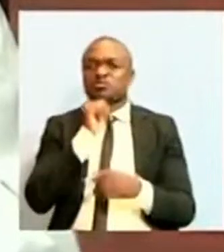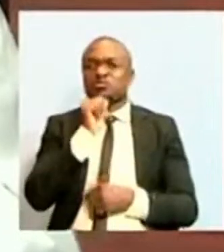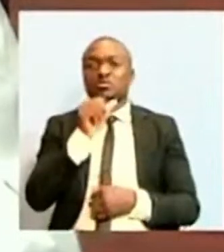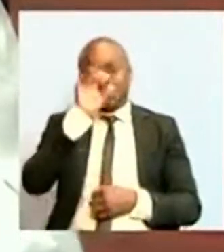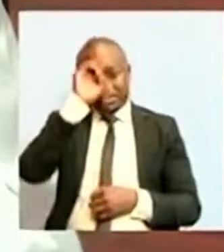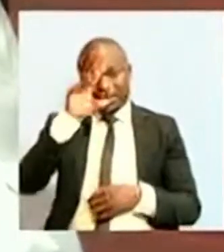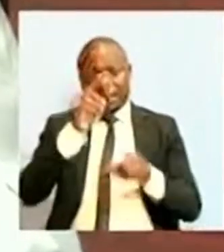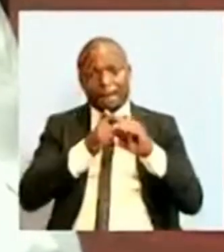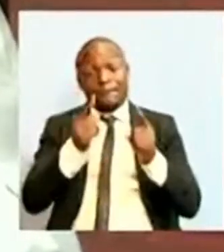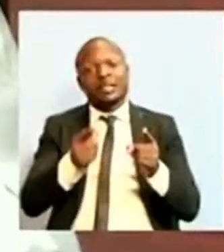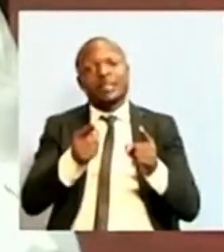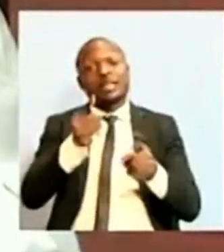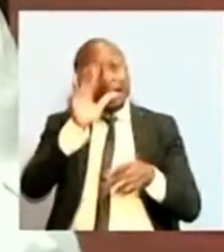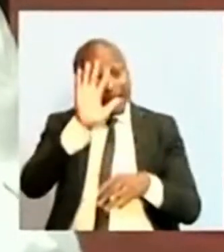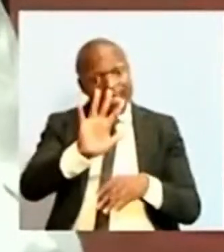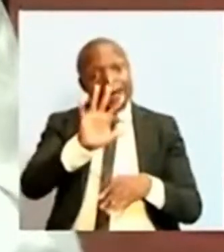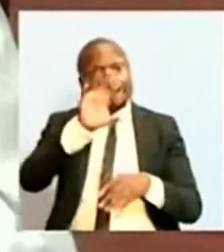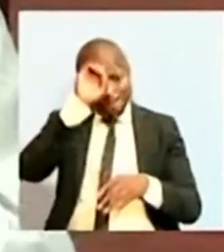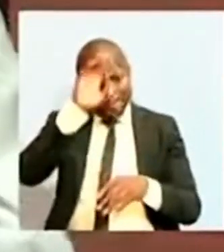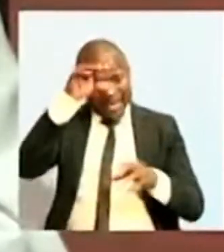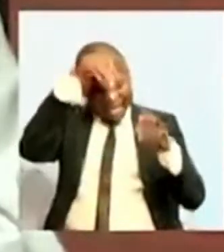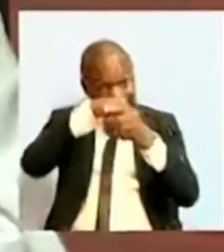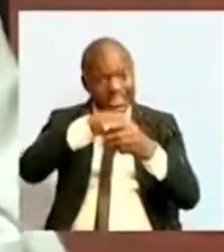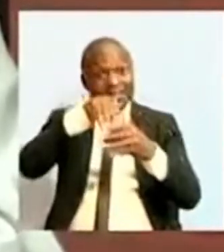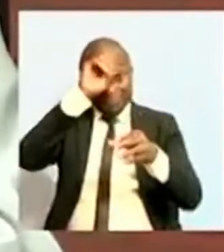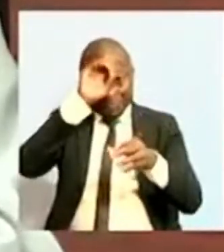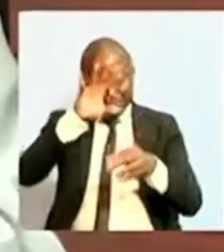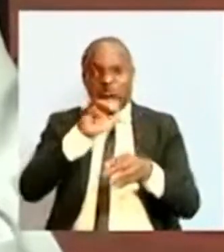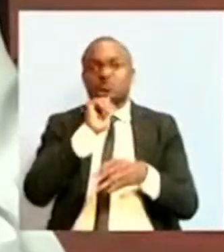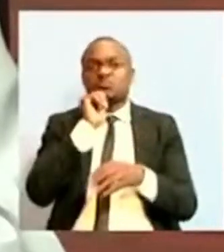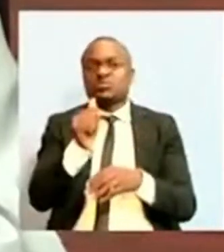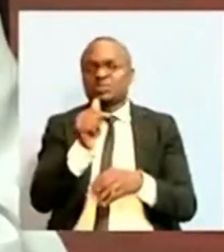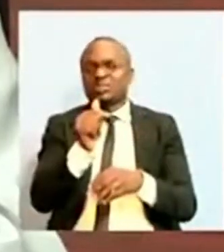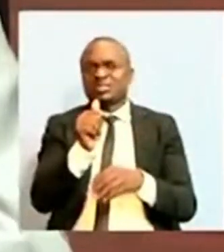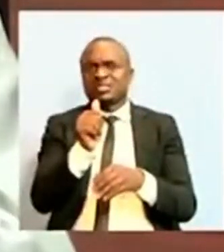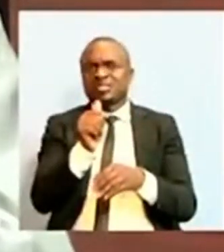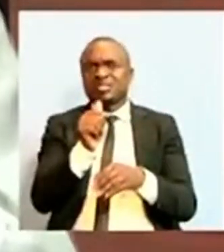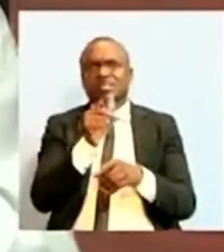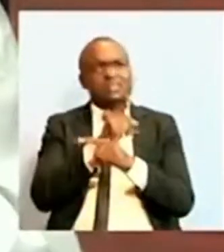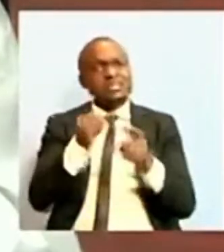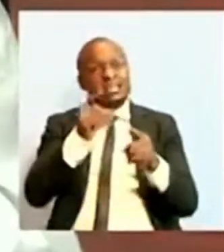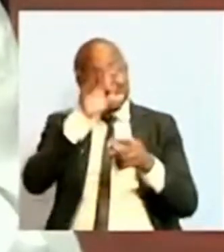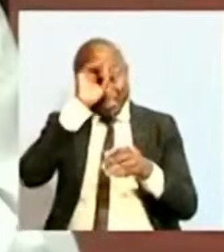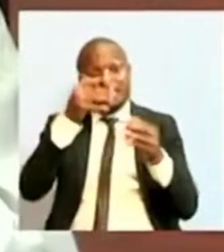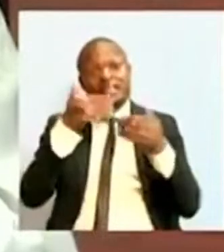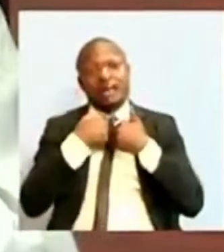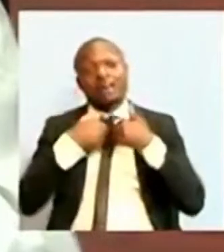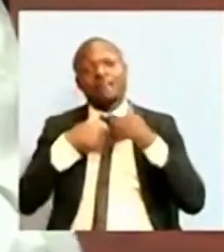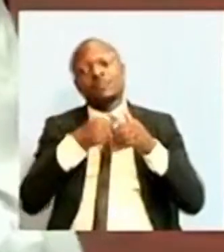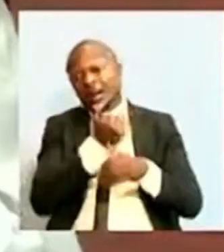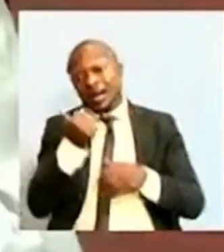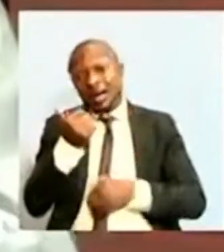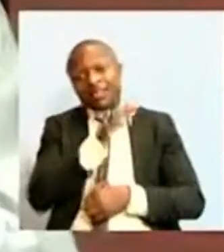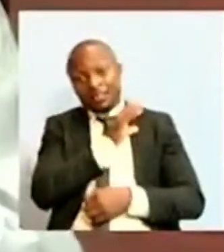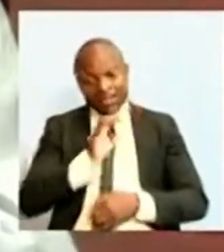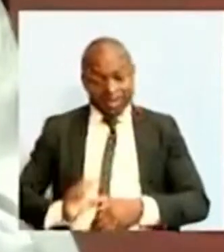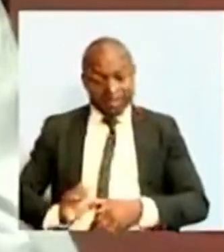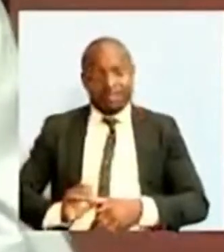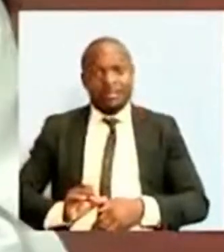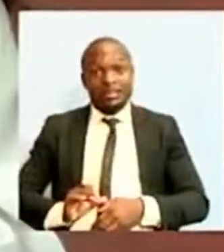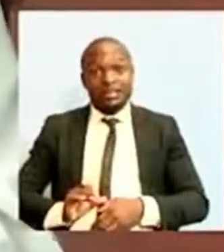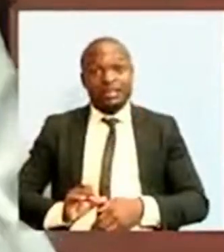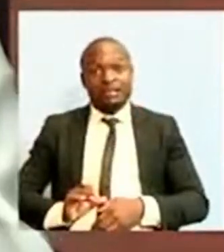there are mines within the mines, because it's not the actual mines mining. They have subcontractors, so there are mines within the